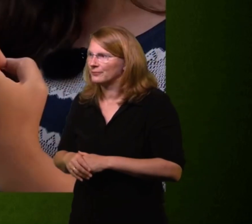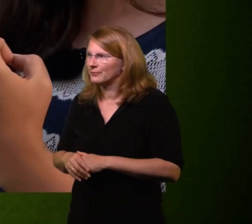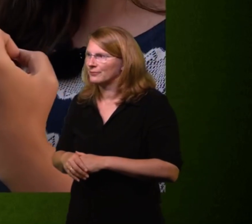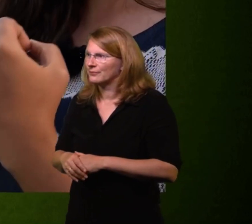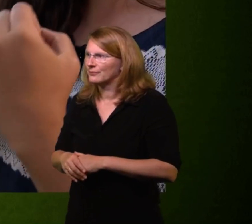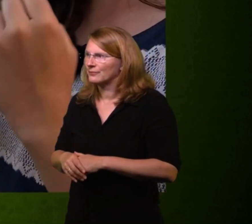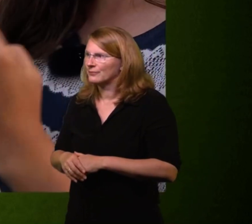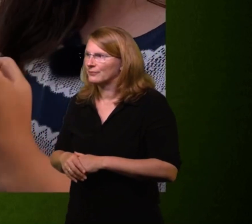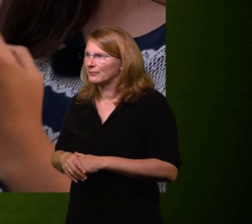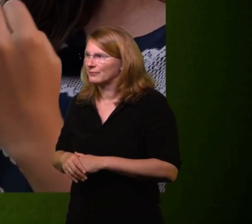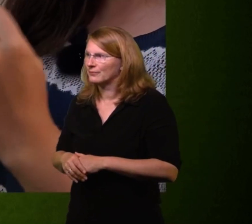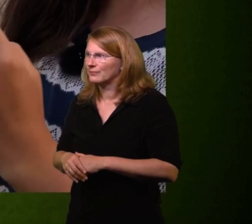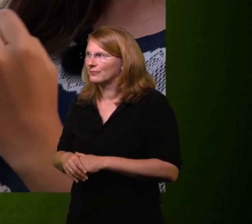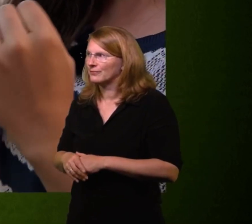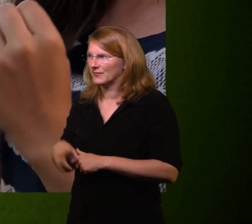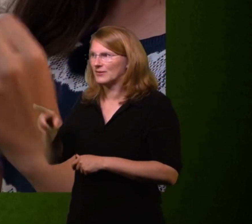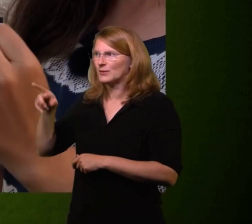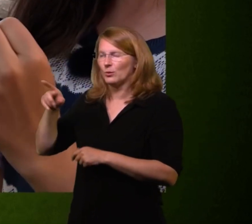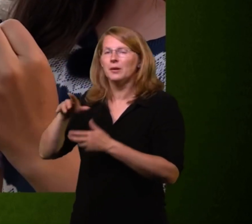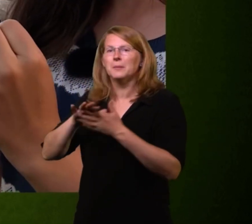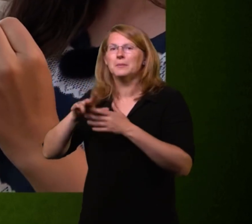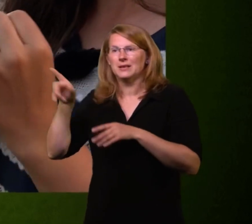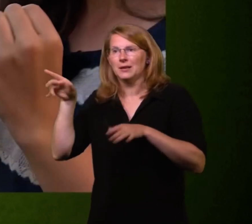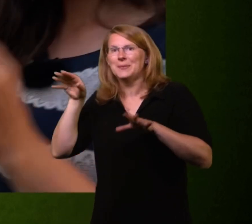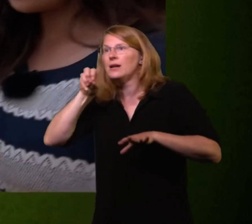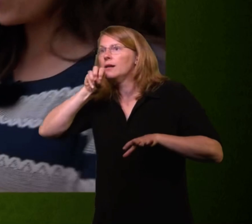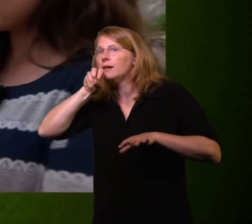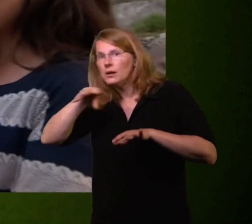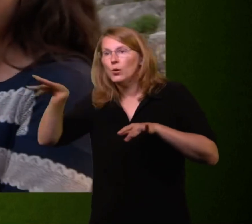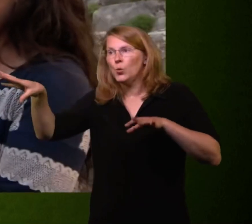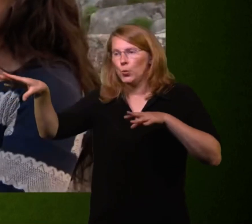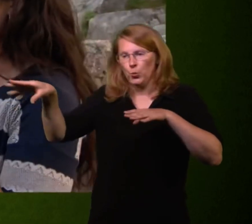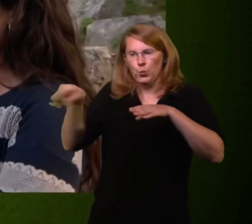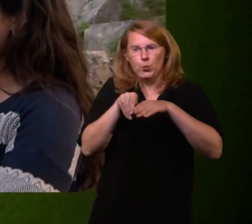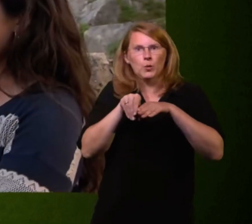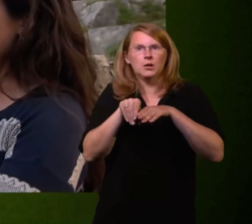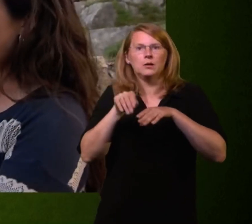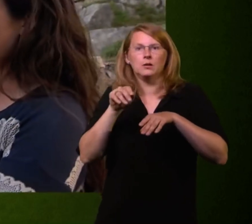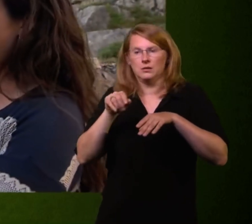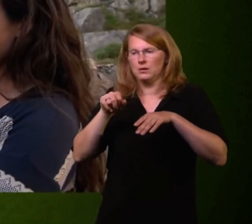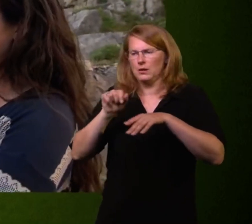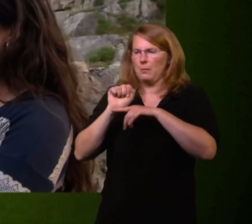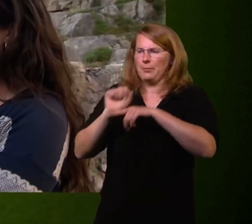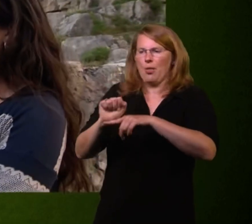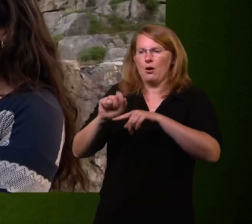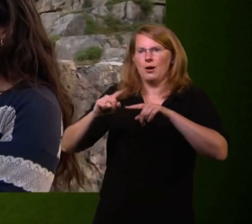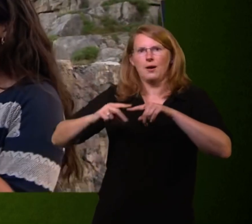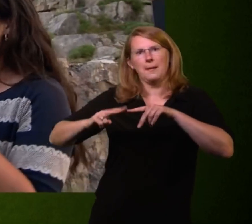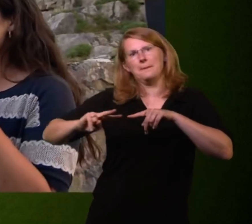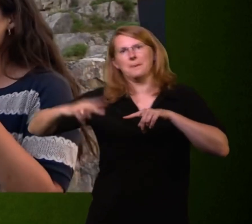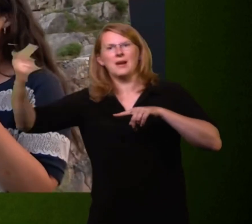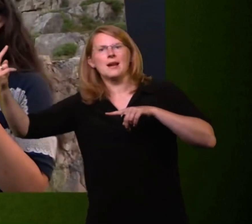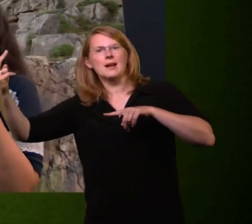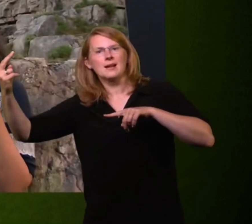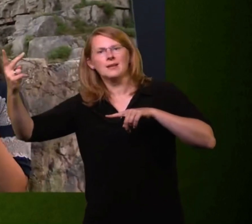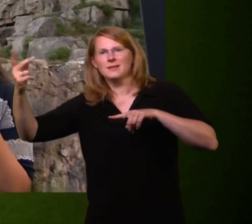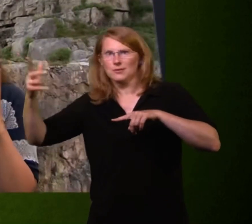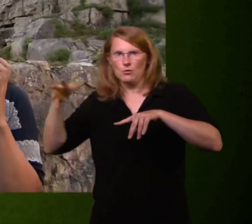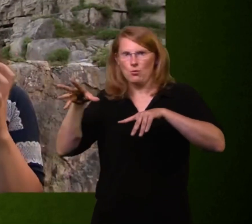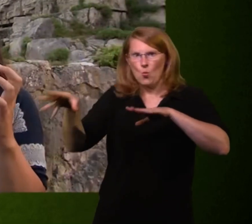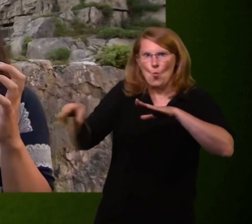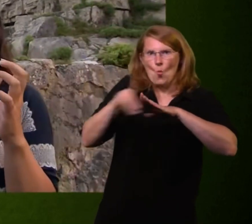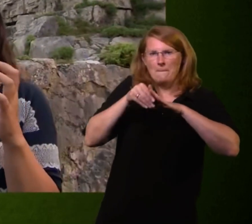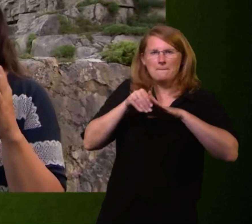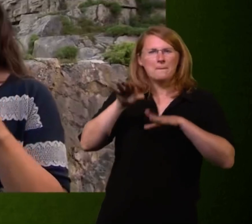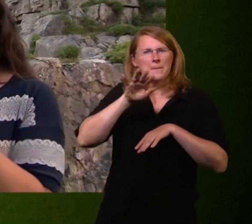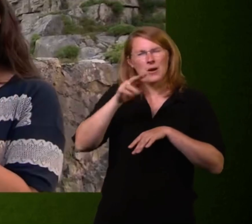different frequency of sound from the bats that are echolocating. And when the scales work together as a whole, it is like this